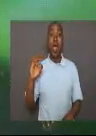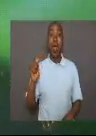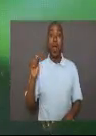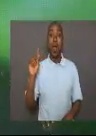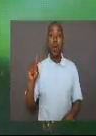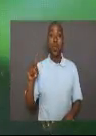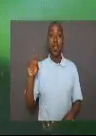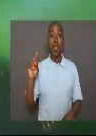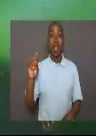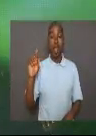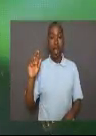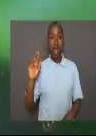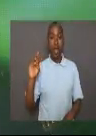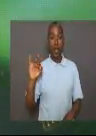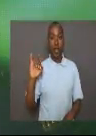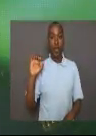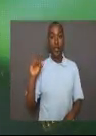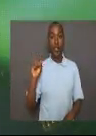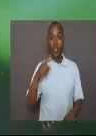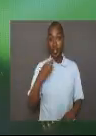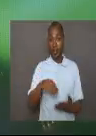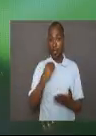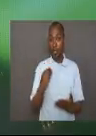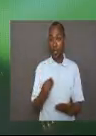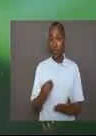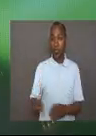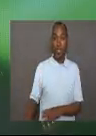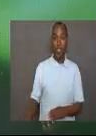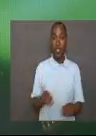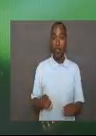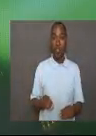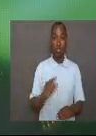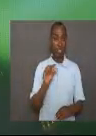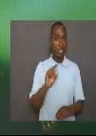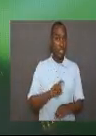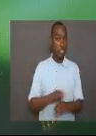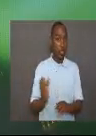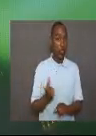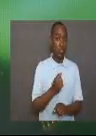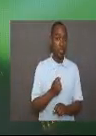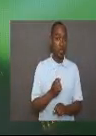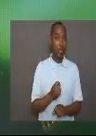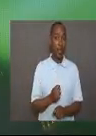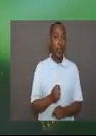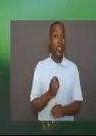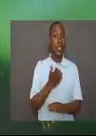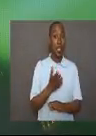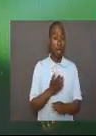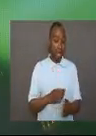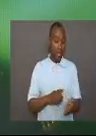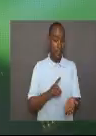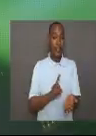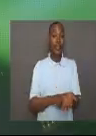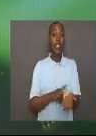Students, take a minute and look at your hands and arms. Examine the